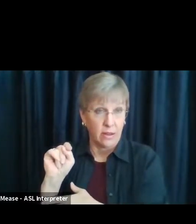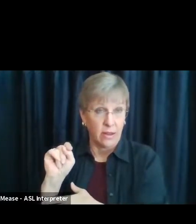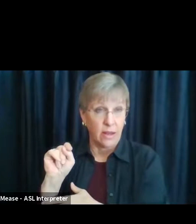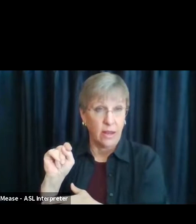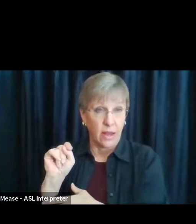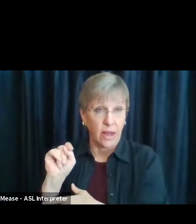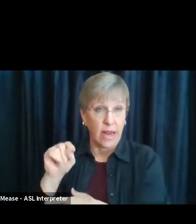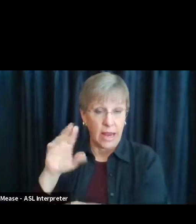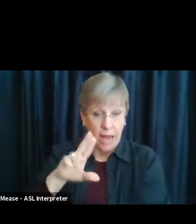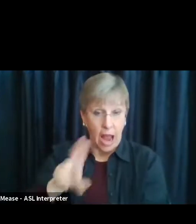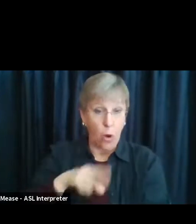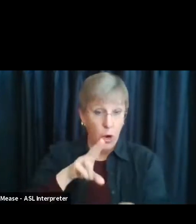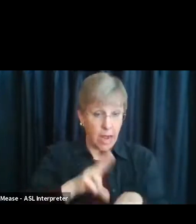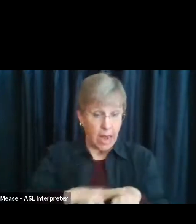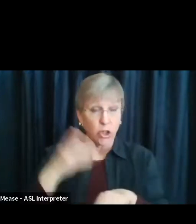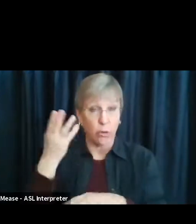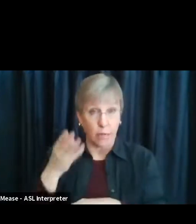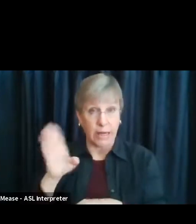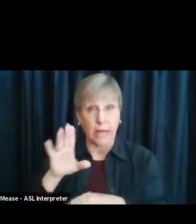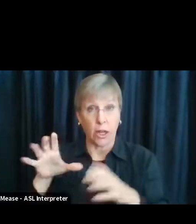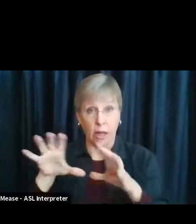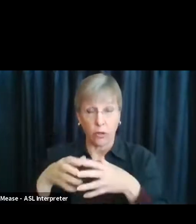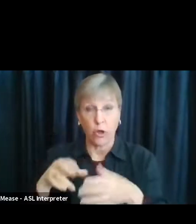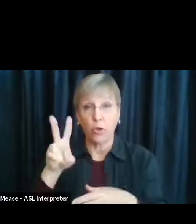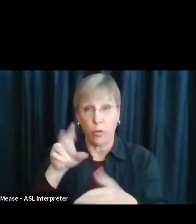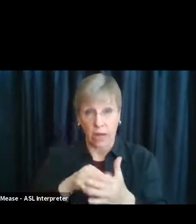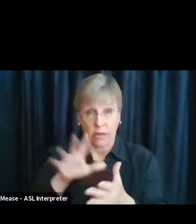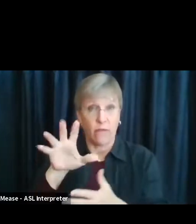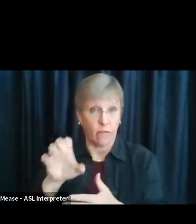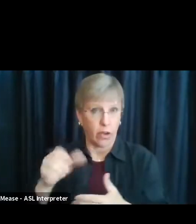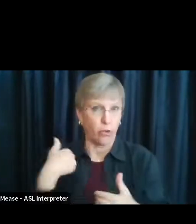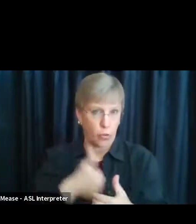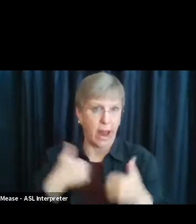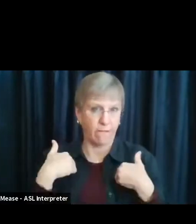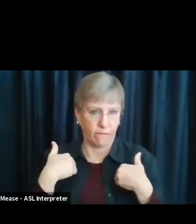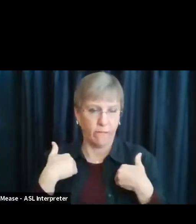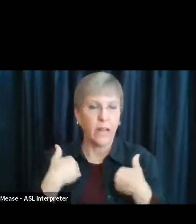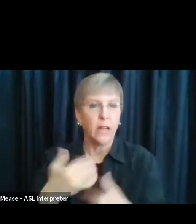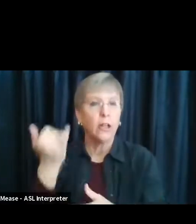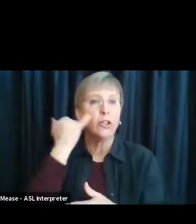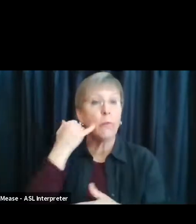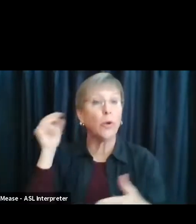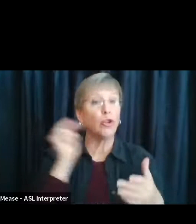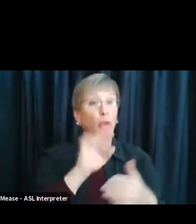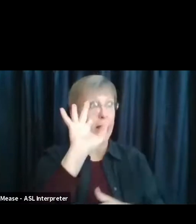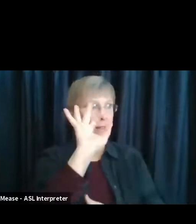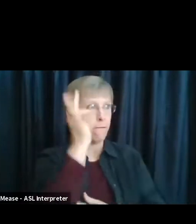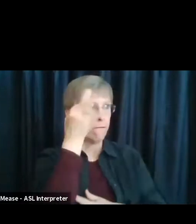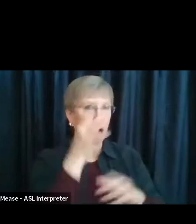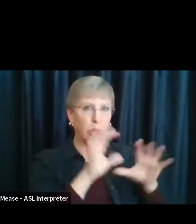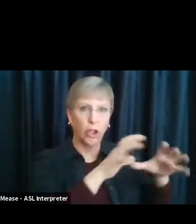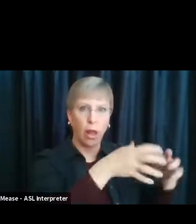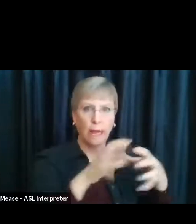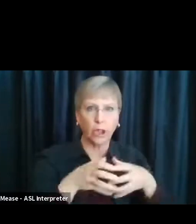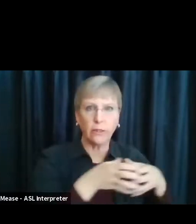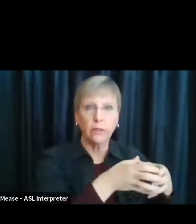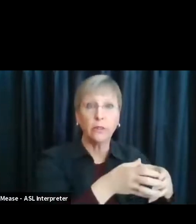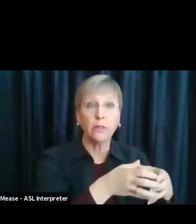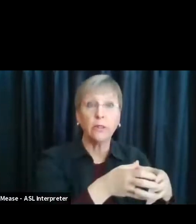2,500 in our national collections today. If you look at the French collections, you